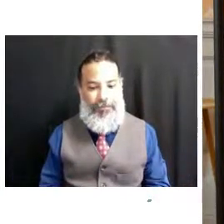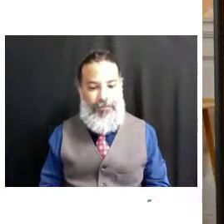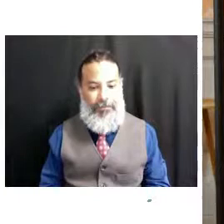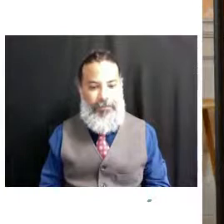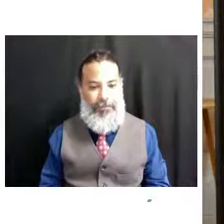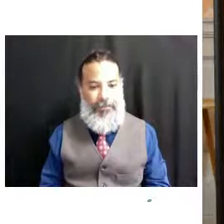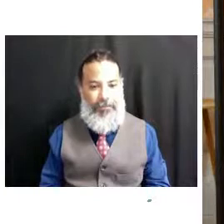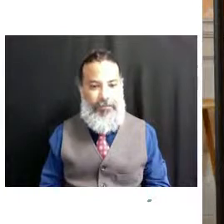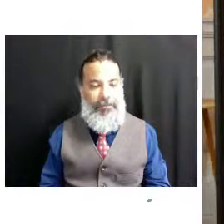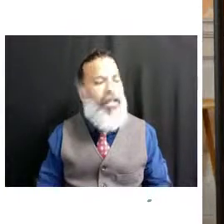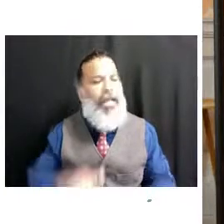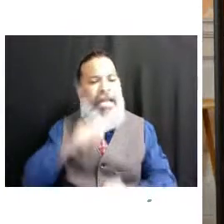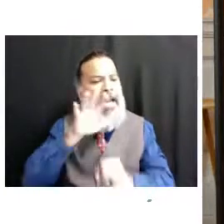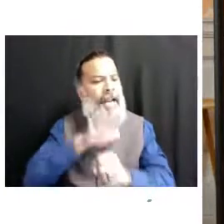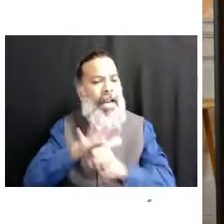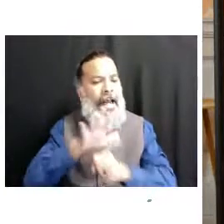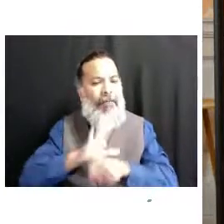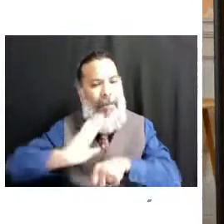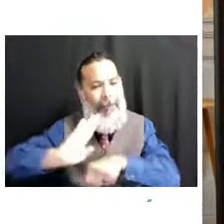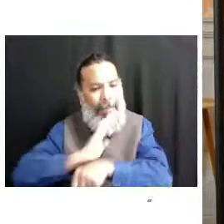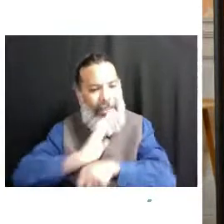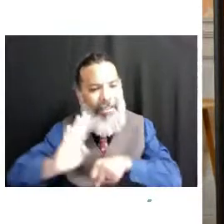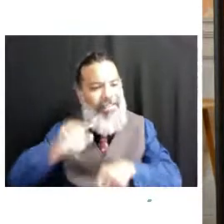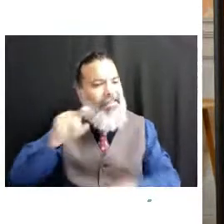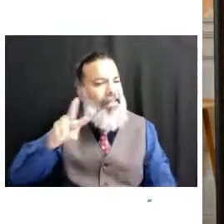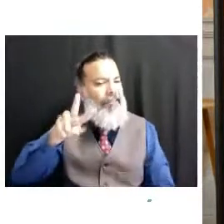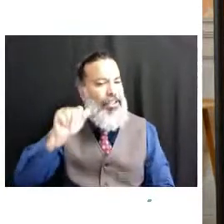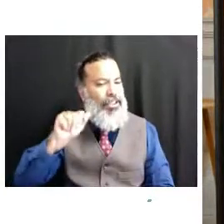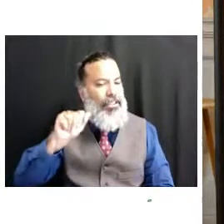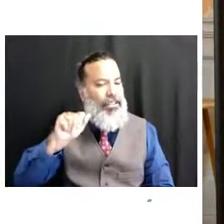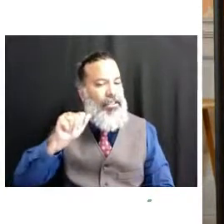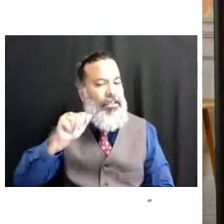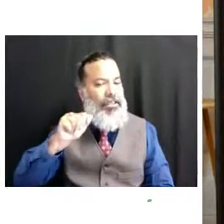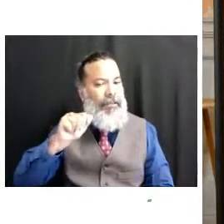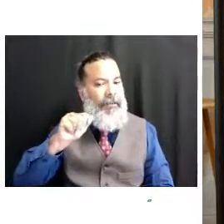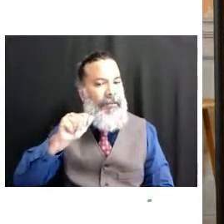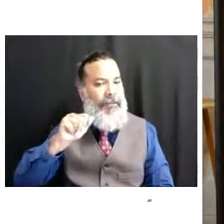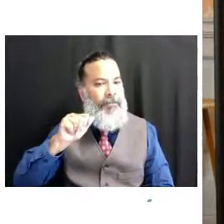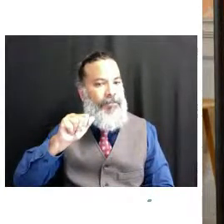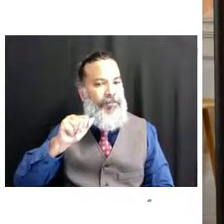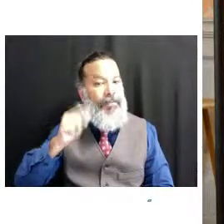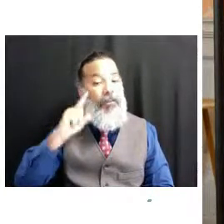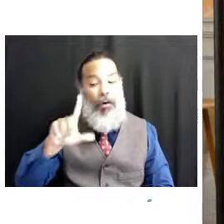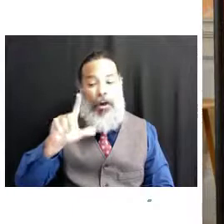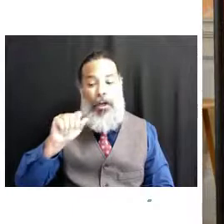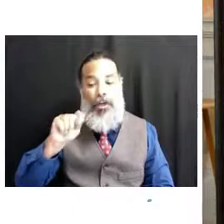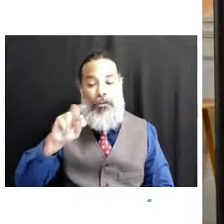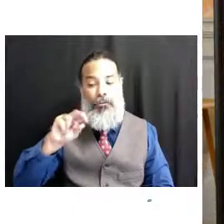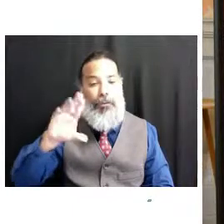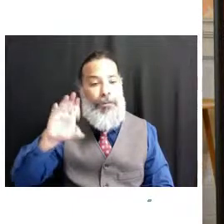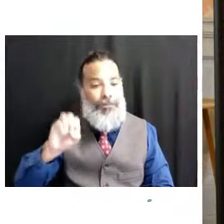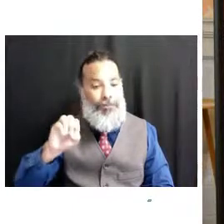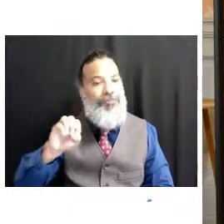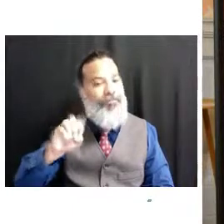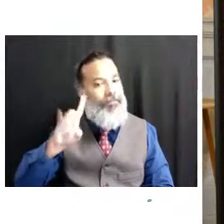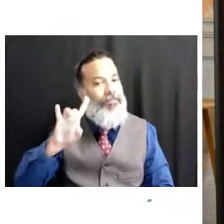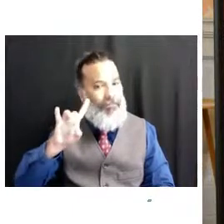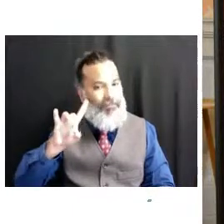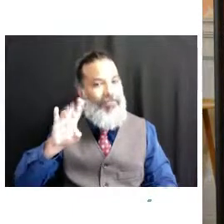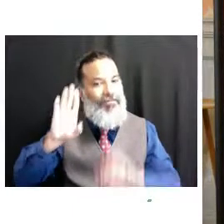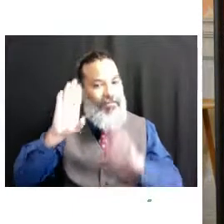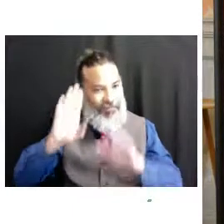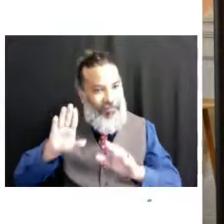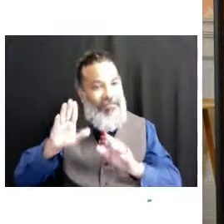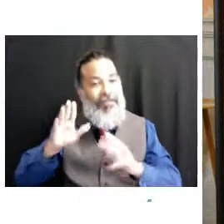There was not enough business in Virginia for Latrobe. He did do that great American